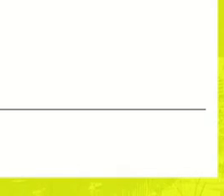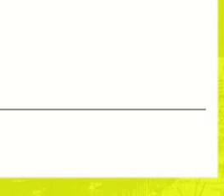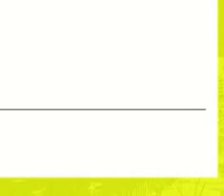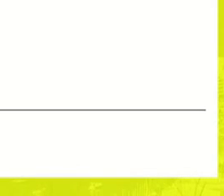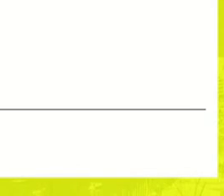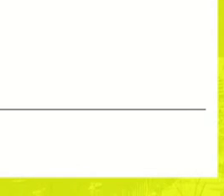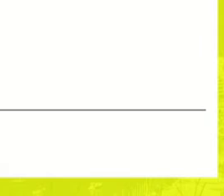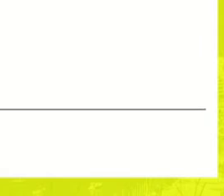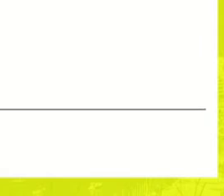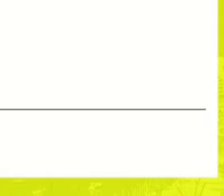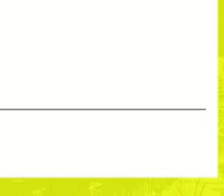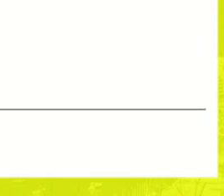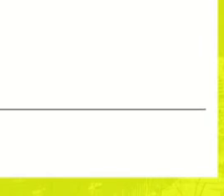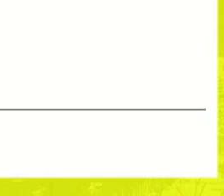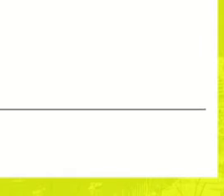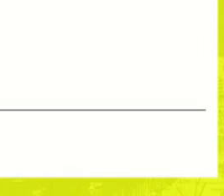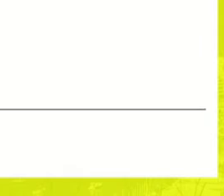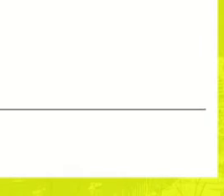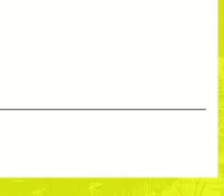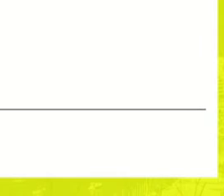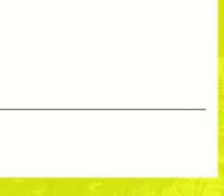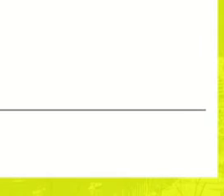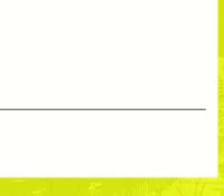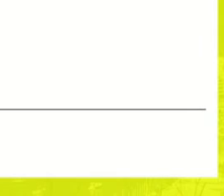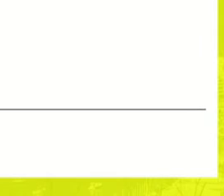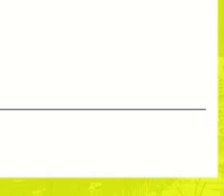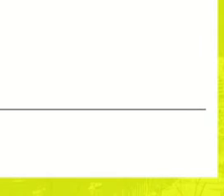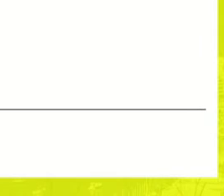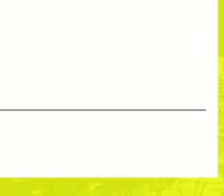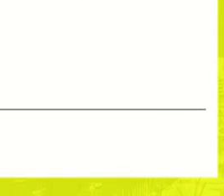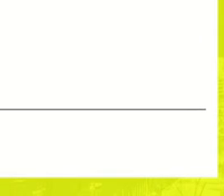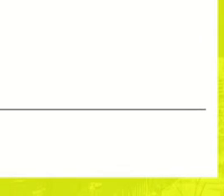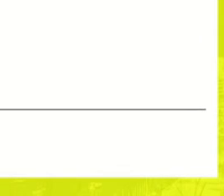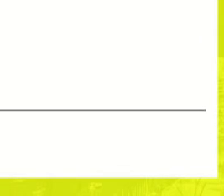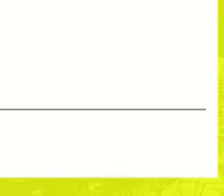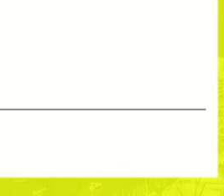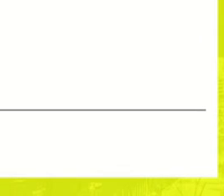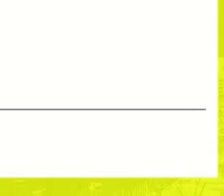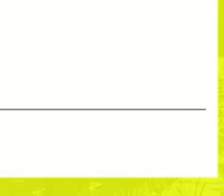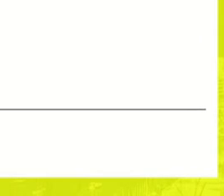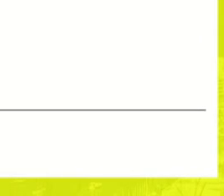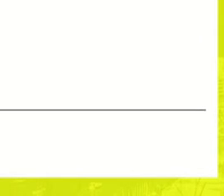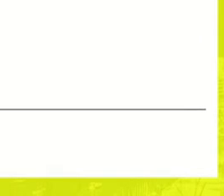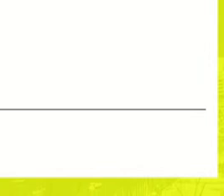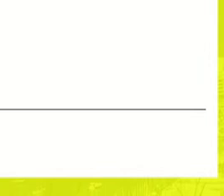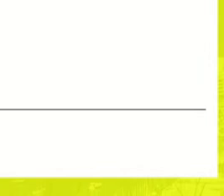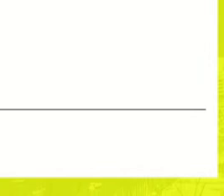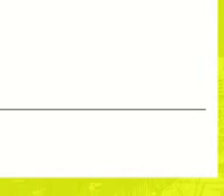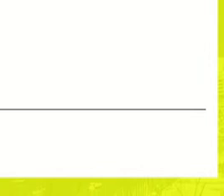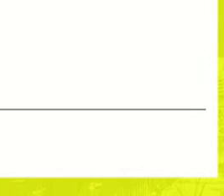to avoid the idea of making this look like magic the solution is what we call